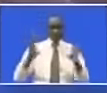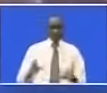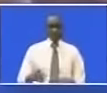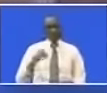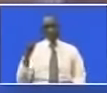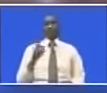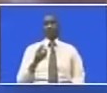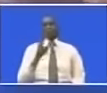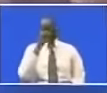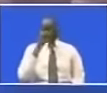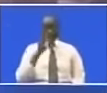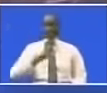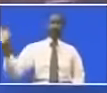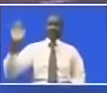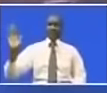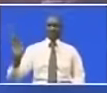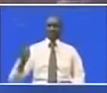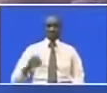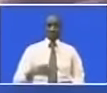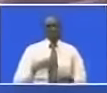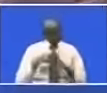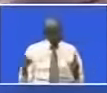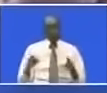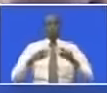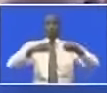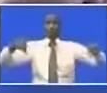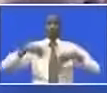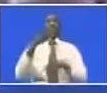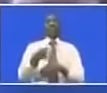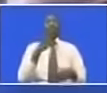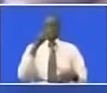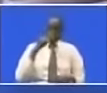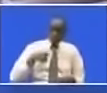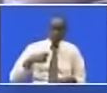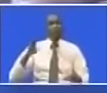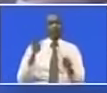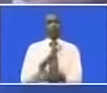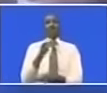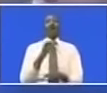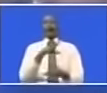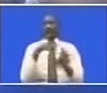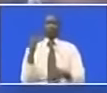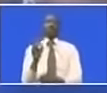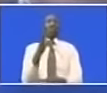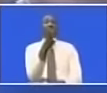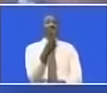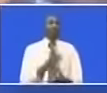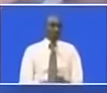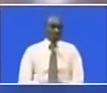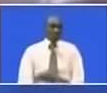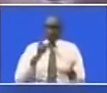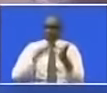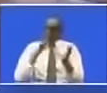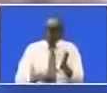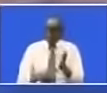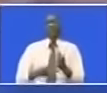akatokea askari akasema achiwe yeye. Lakini masanduku bado mpaka naambiwa yalikuwemo bado hajatolewa. Kwa hivyo kwa